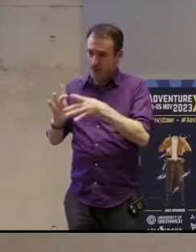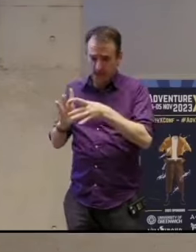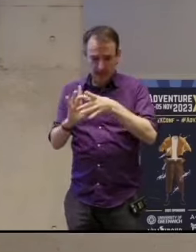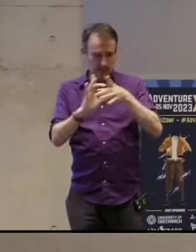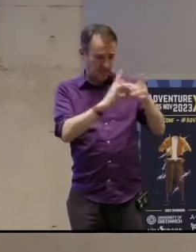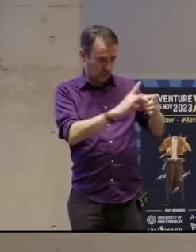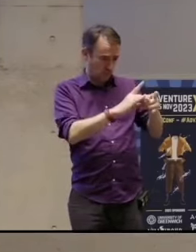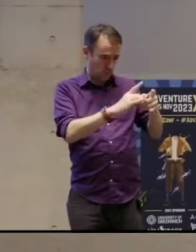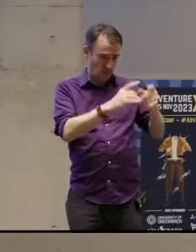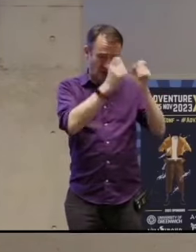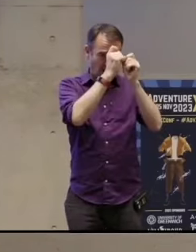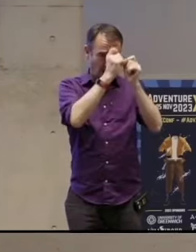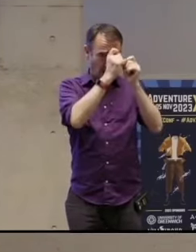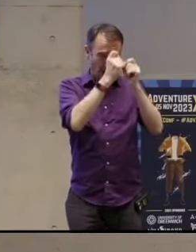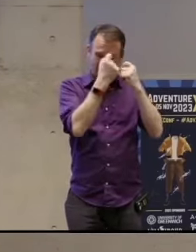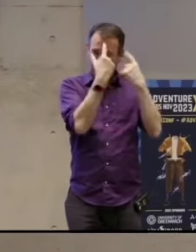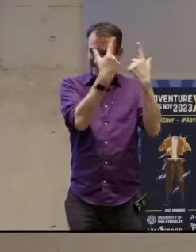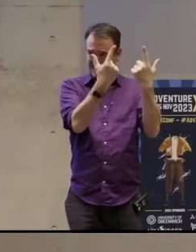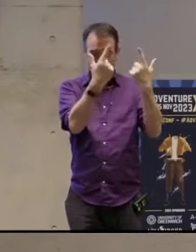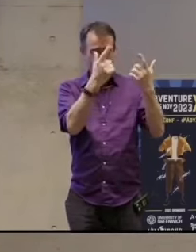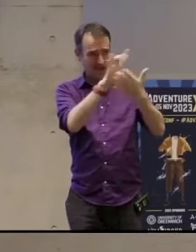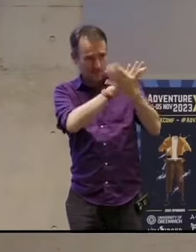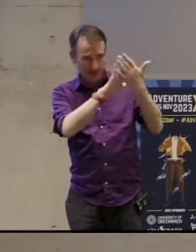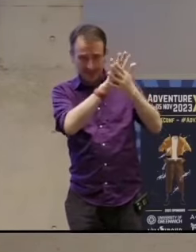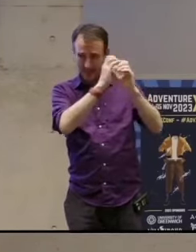to get across in the game itself.